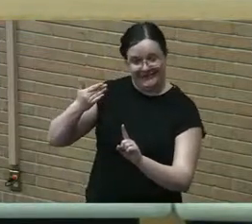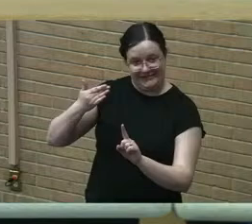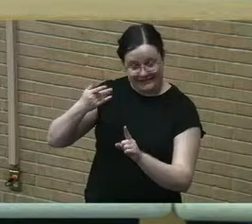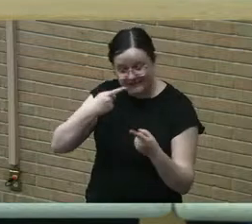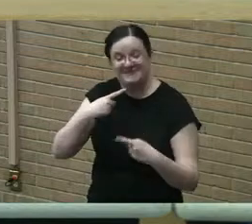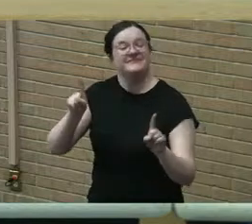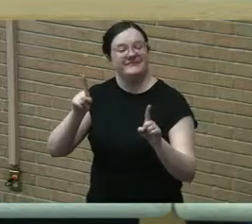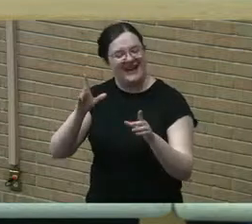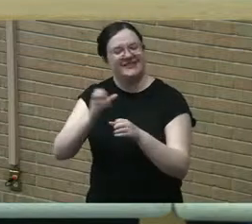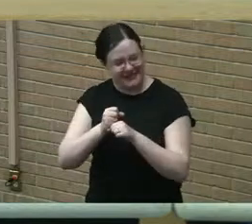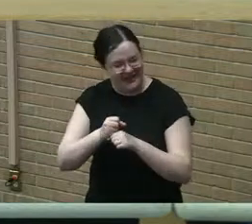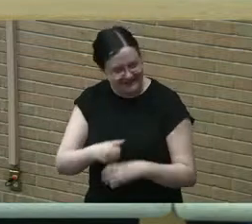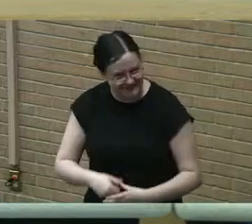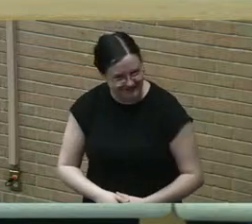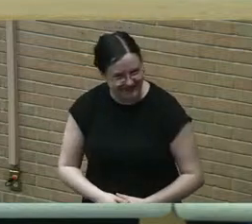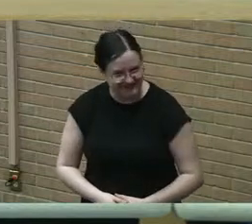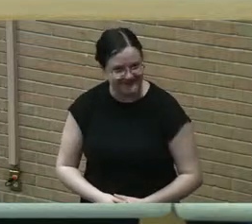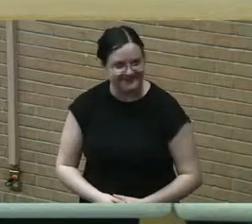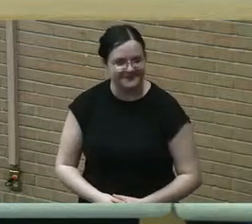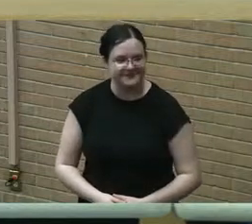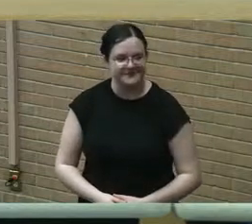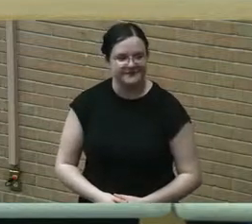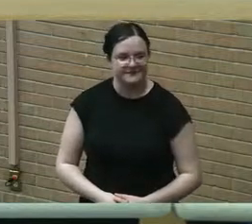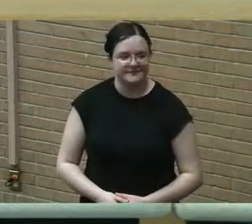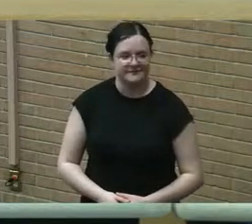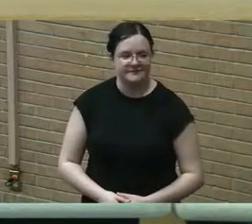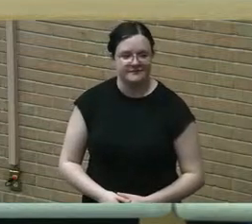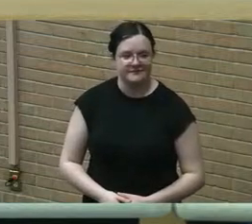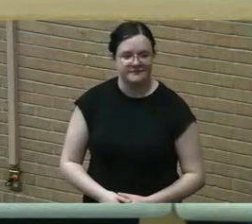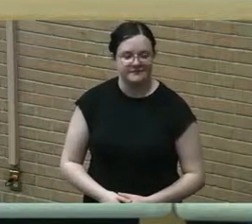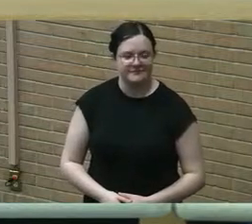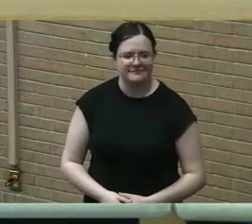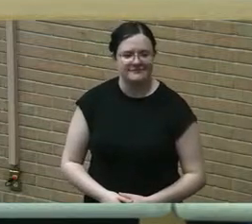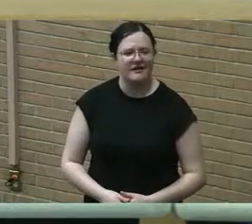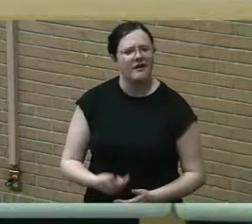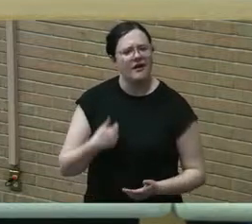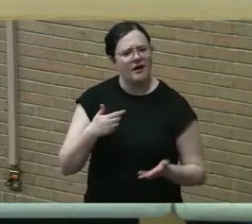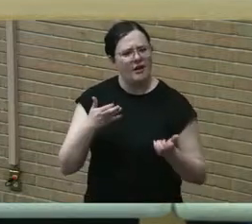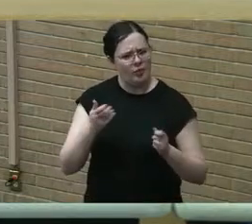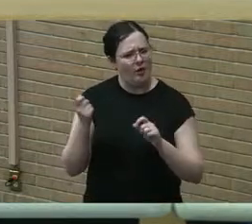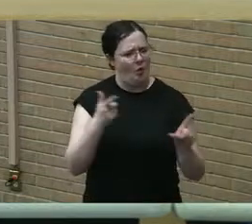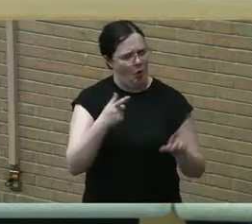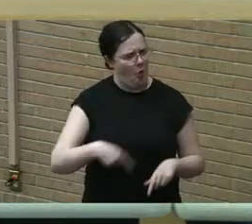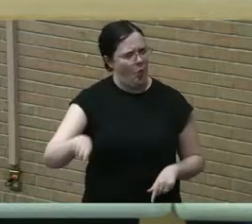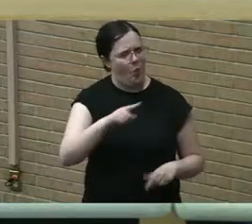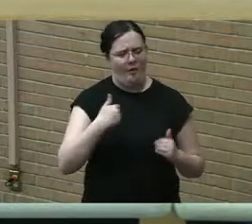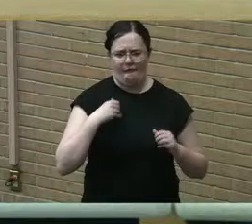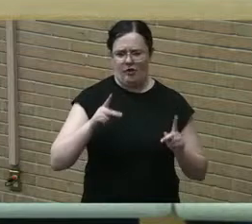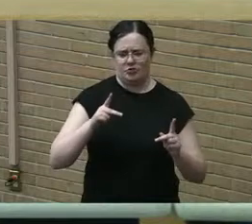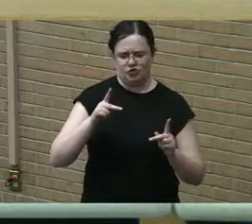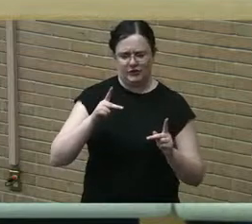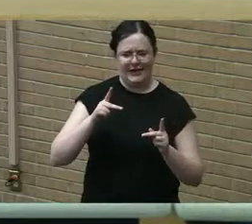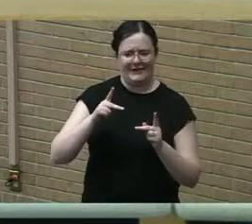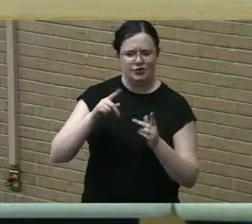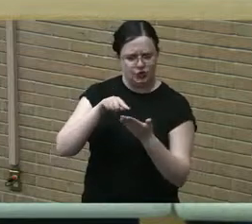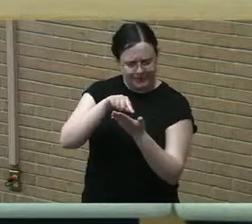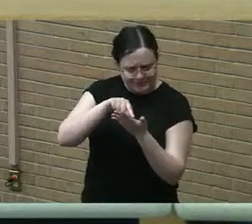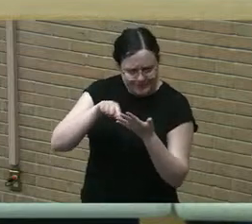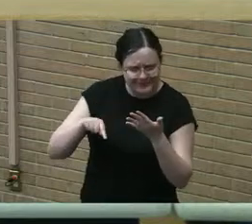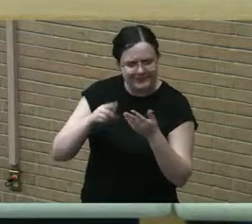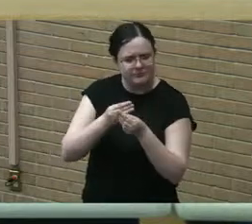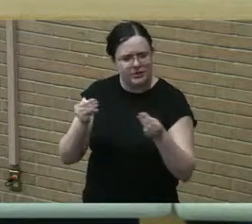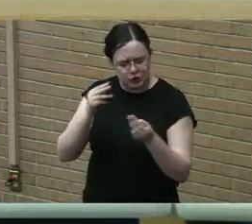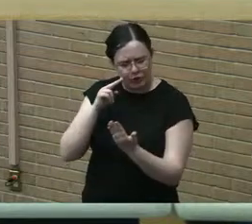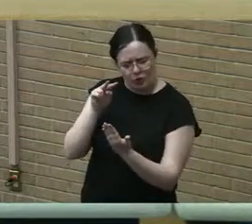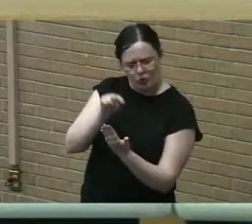got it now. I think I want all of you to have a chance to look at those, and we will have